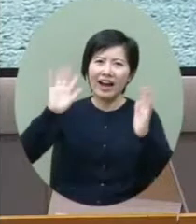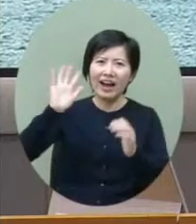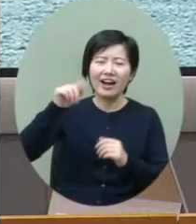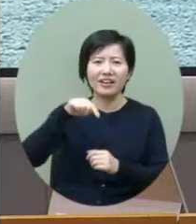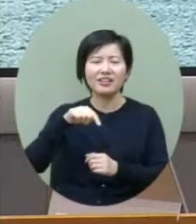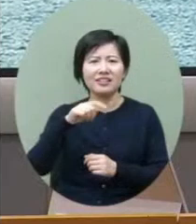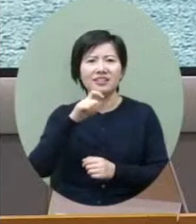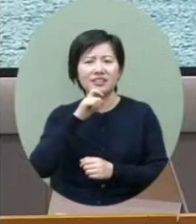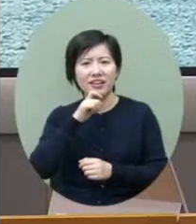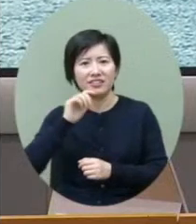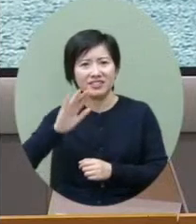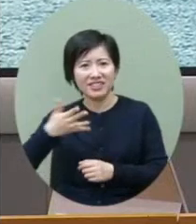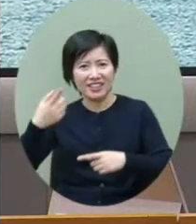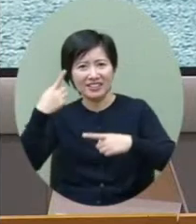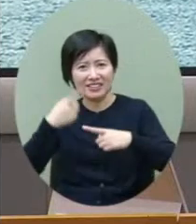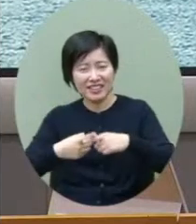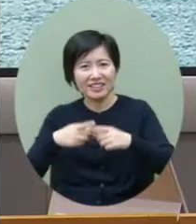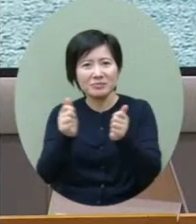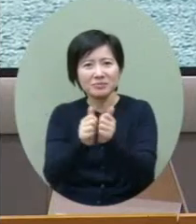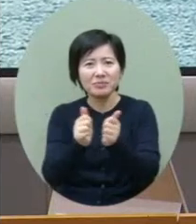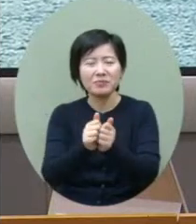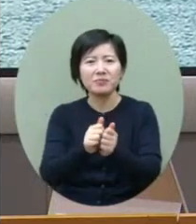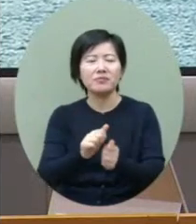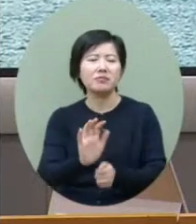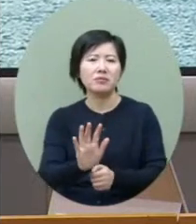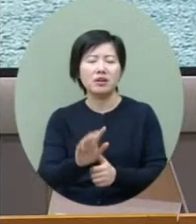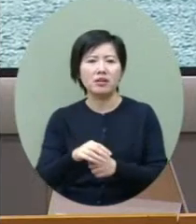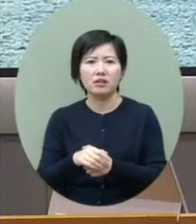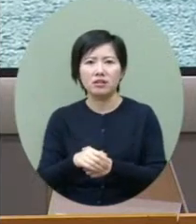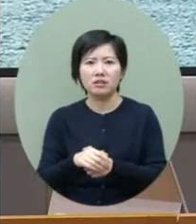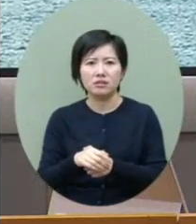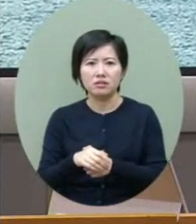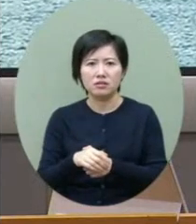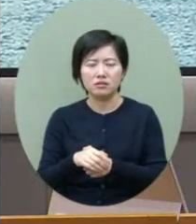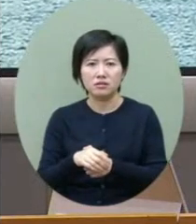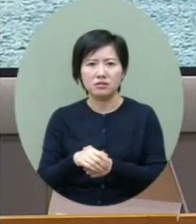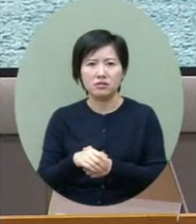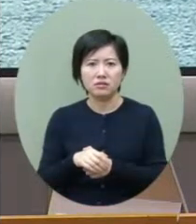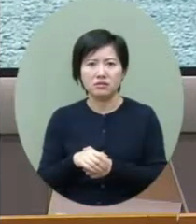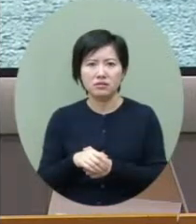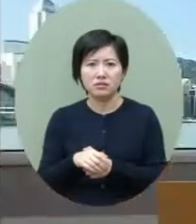I think they may greet each other, but they were not really acquaintances.